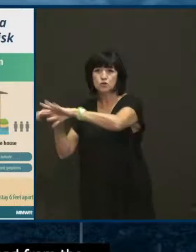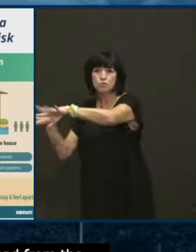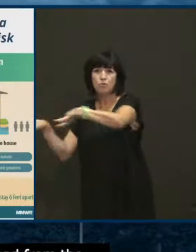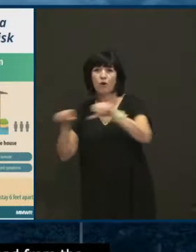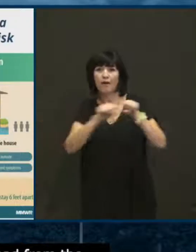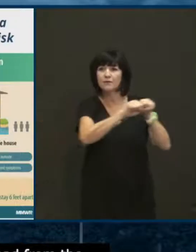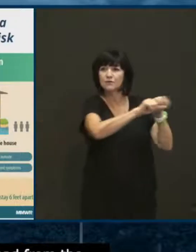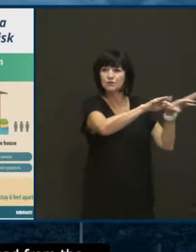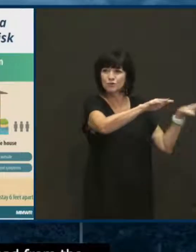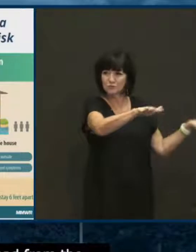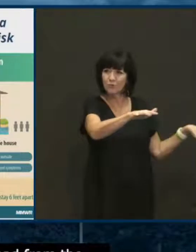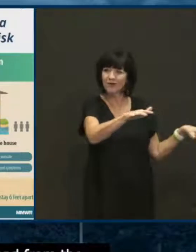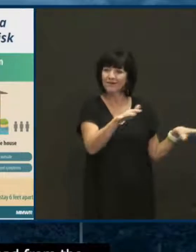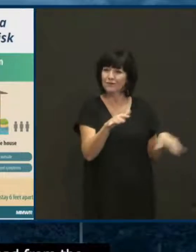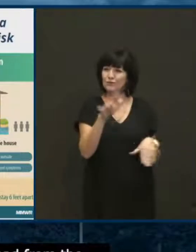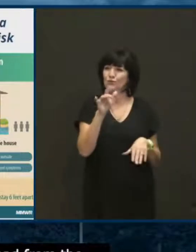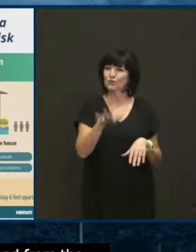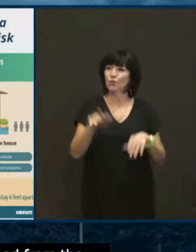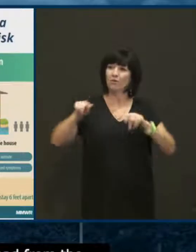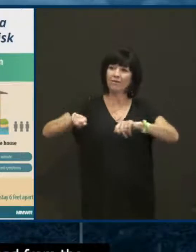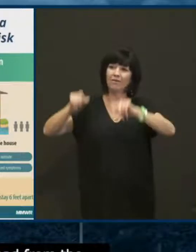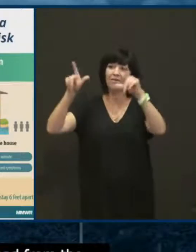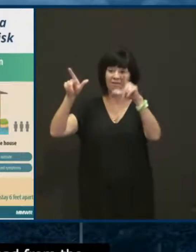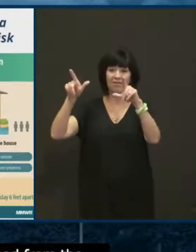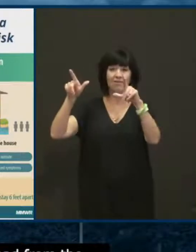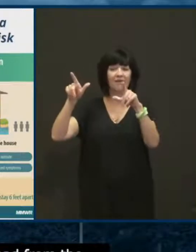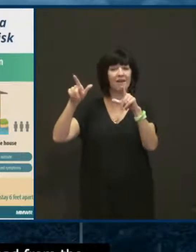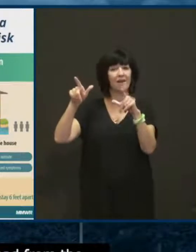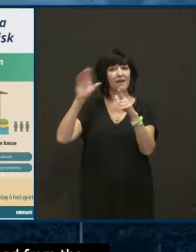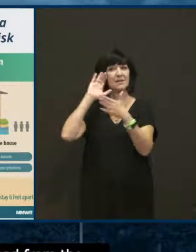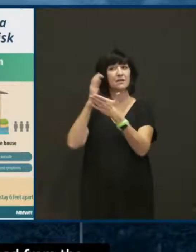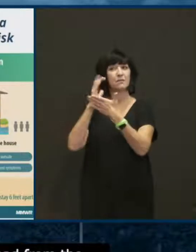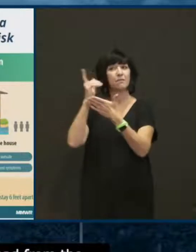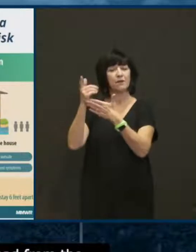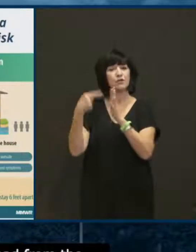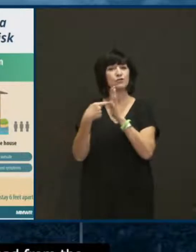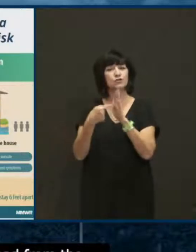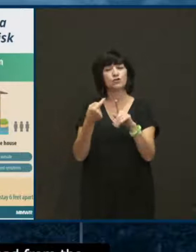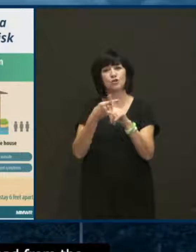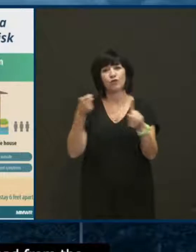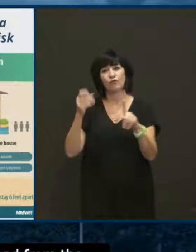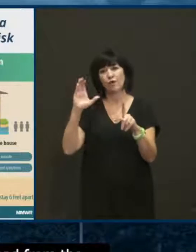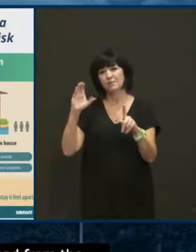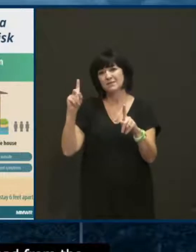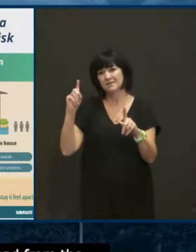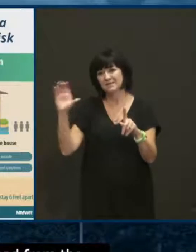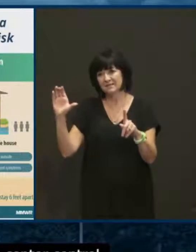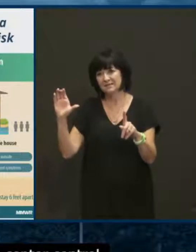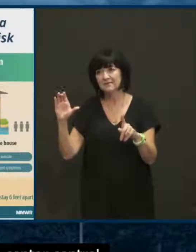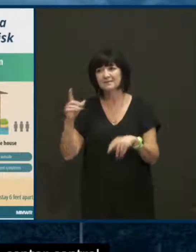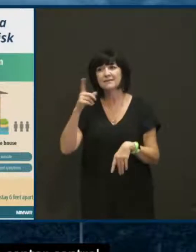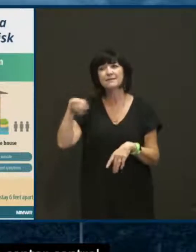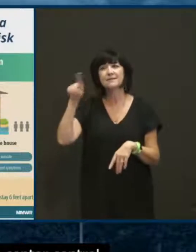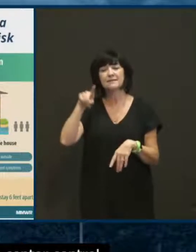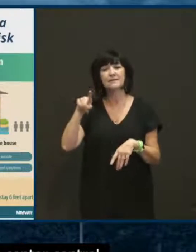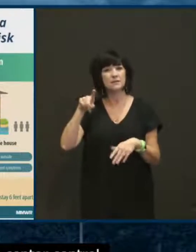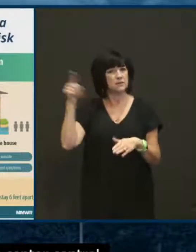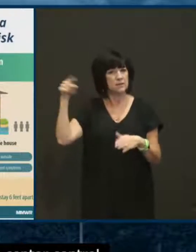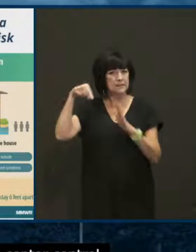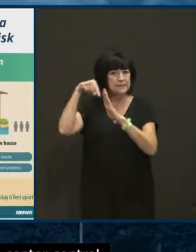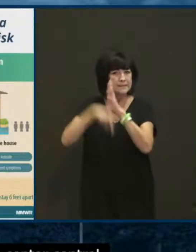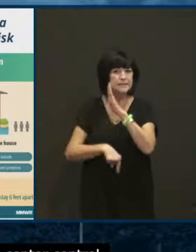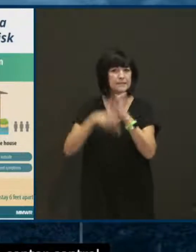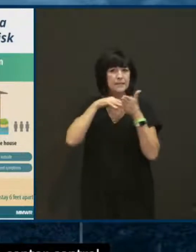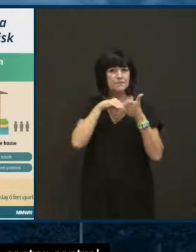comes from the Centers for Disease Control and Prevention, and it was an in-depth study that they did with 4 health departments focused